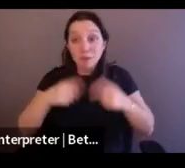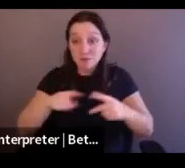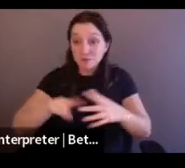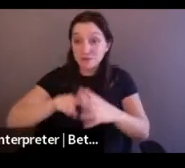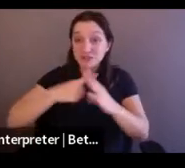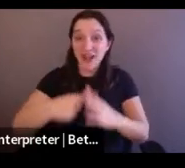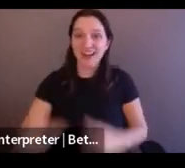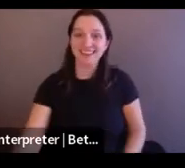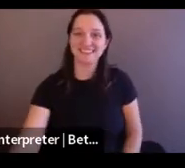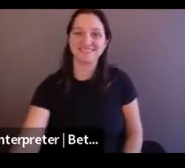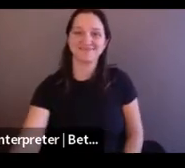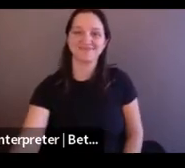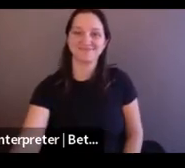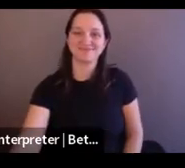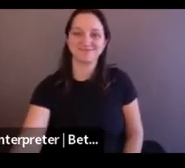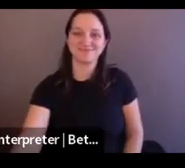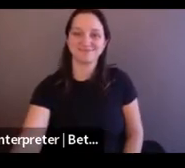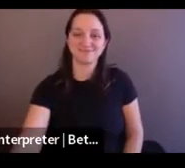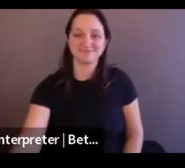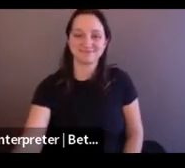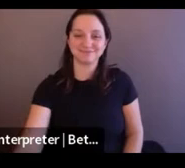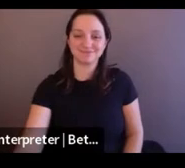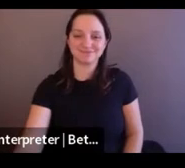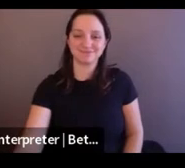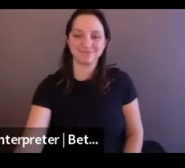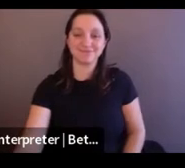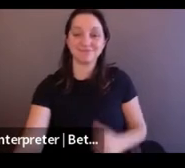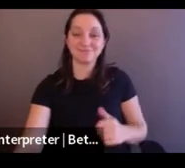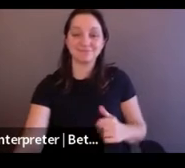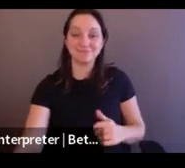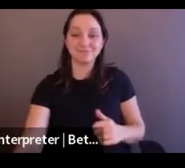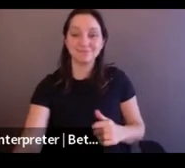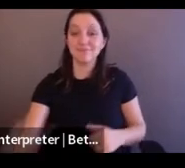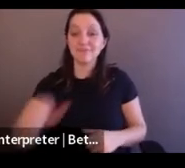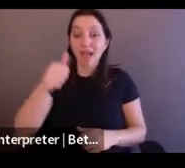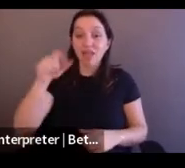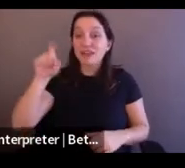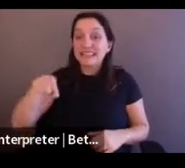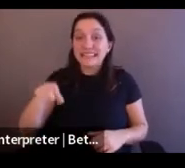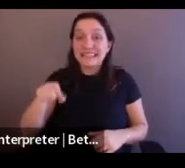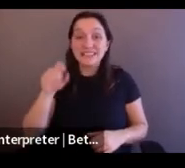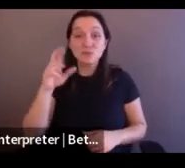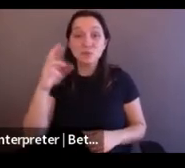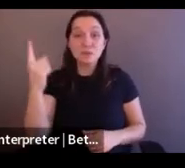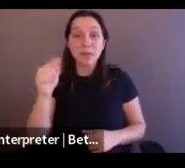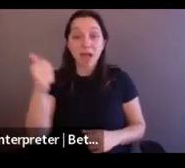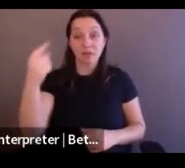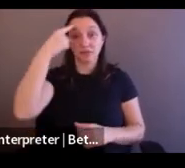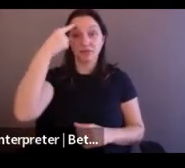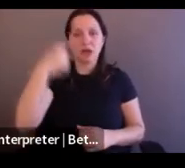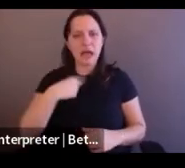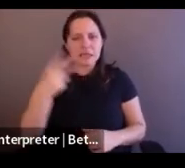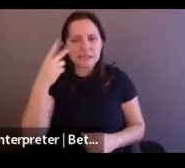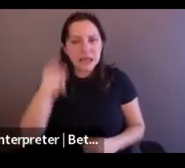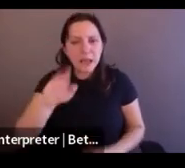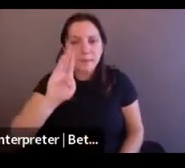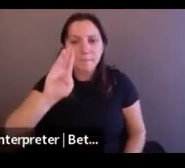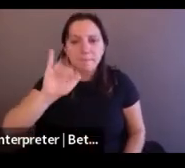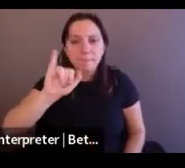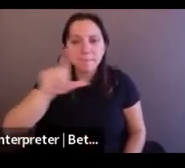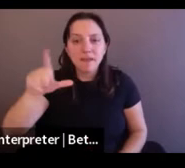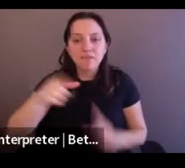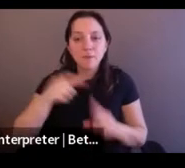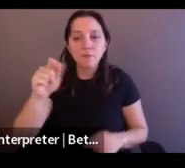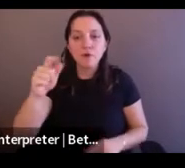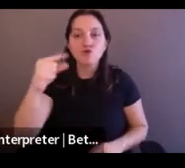Anyone else have a need or something that they've surfaced? I'm taking a peek. Bill from Green